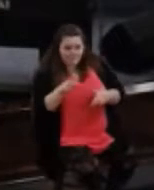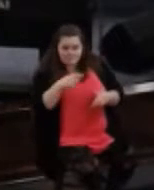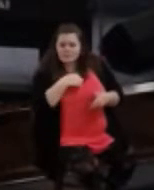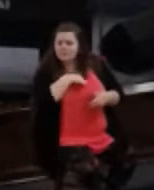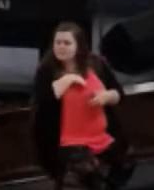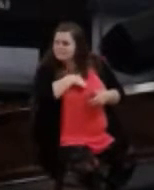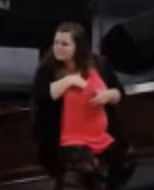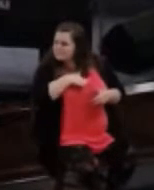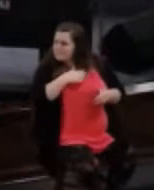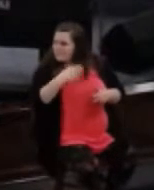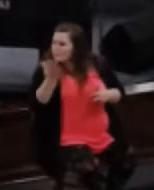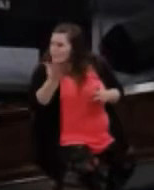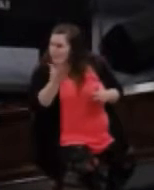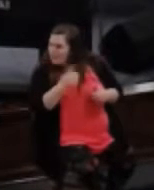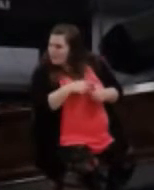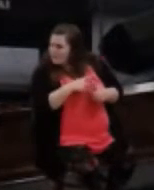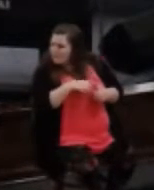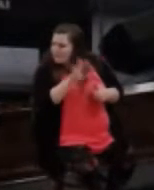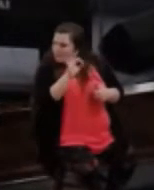What were they?